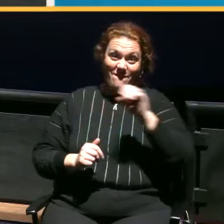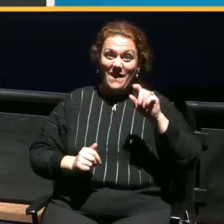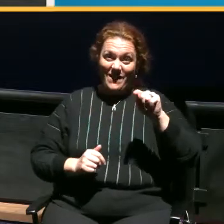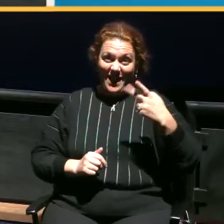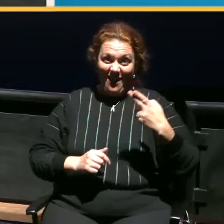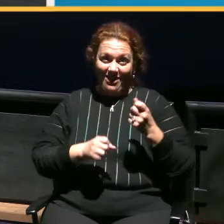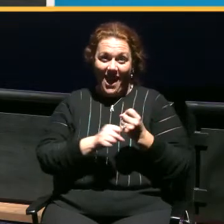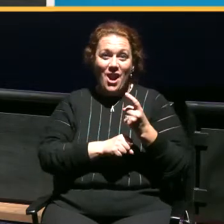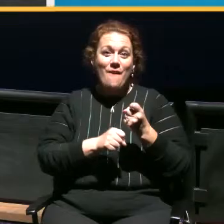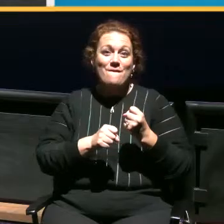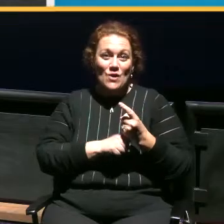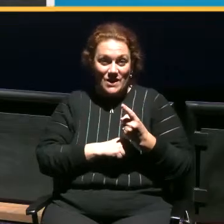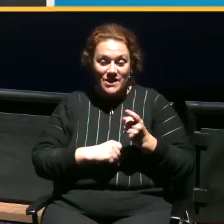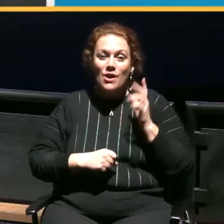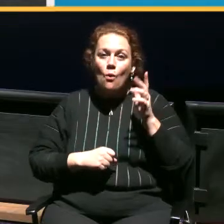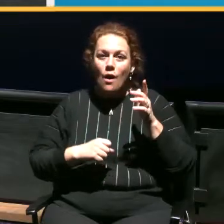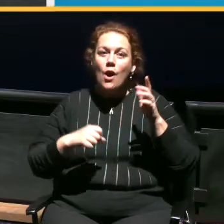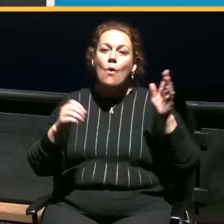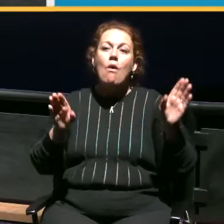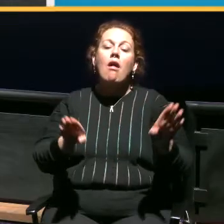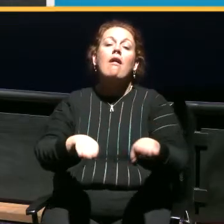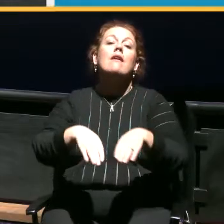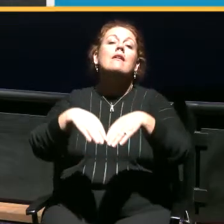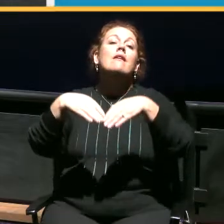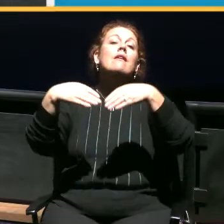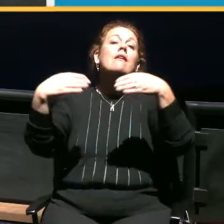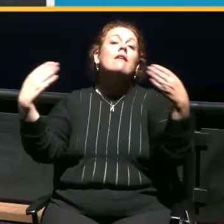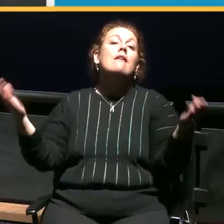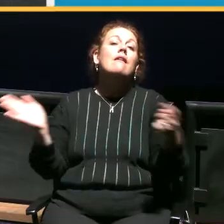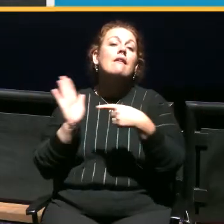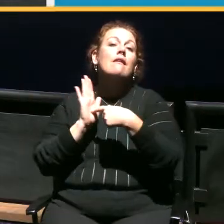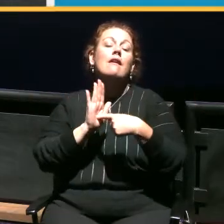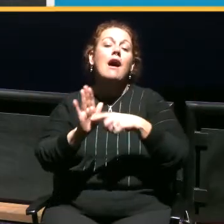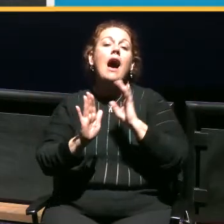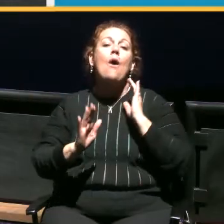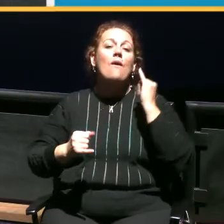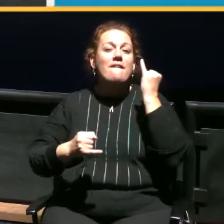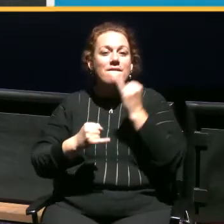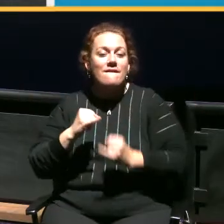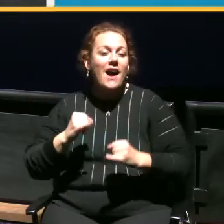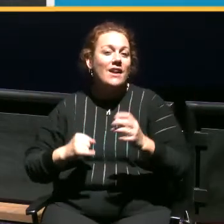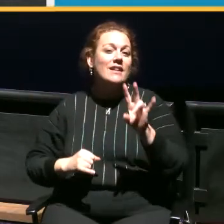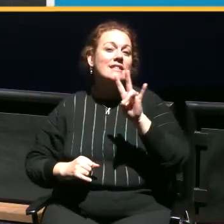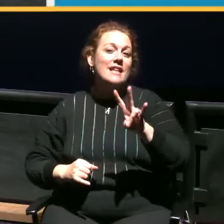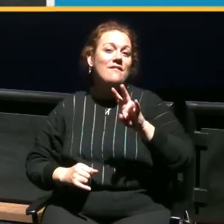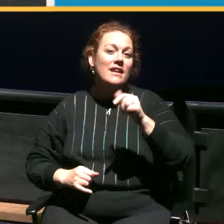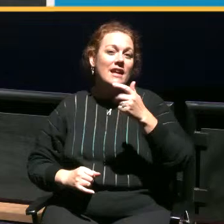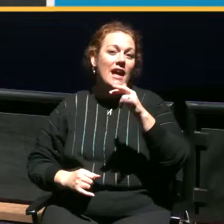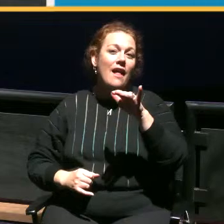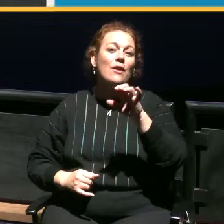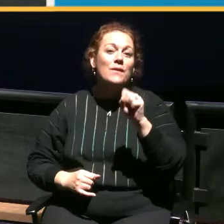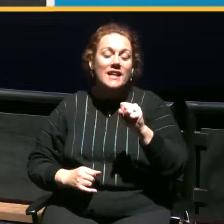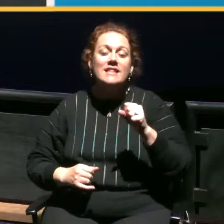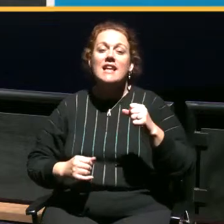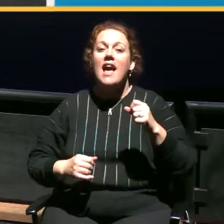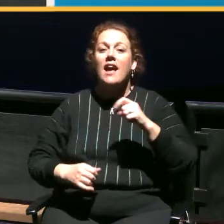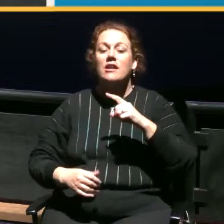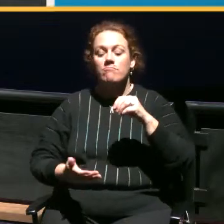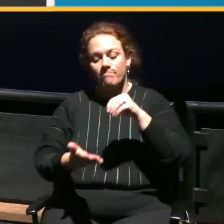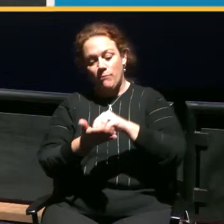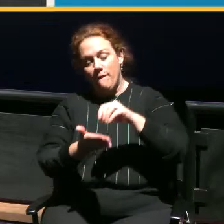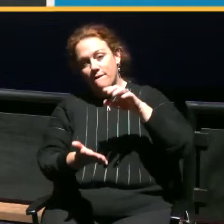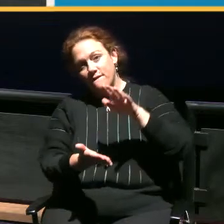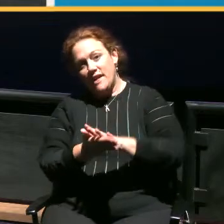to the public, we will unveil our final 7 galleries and officially complete the